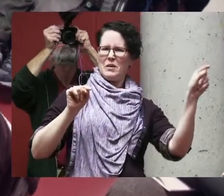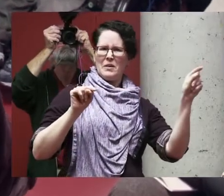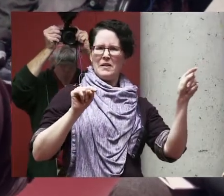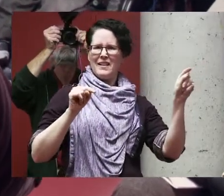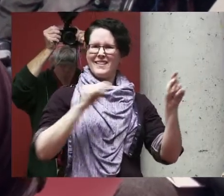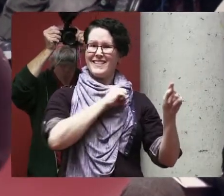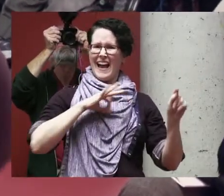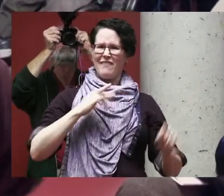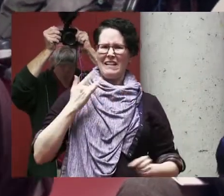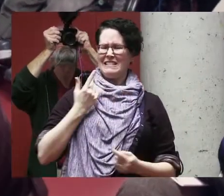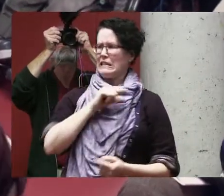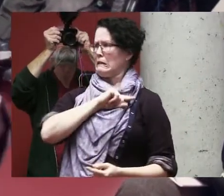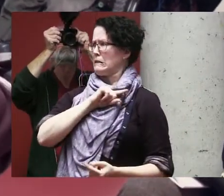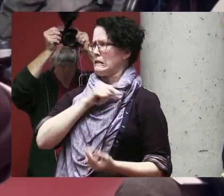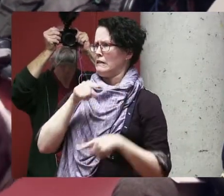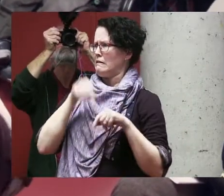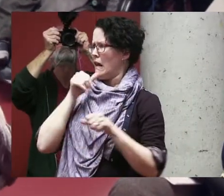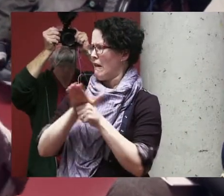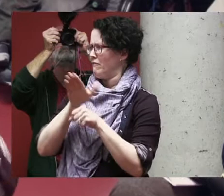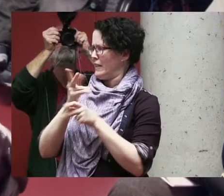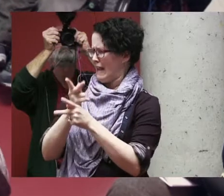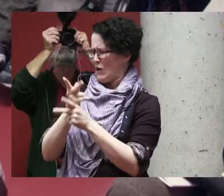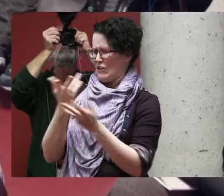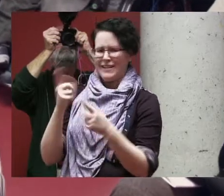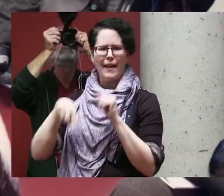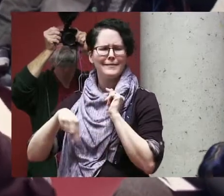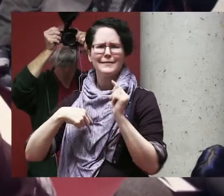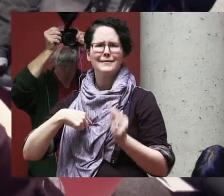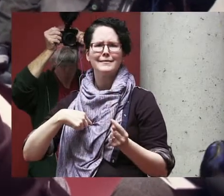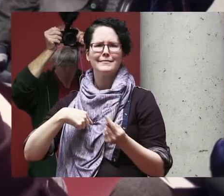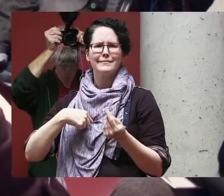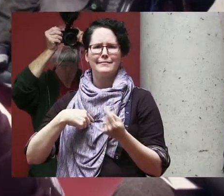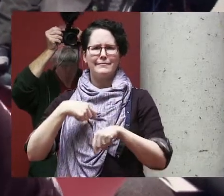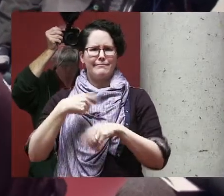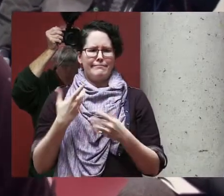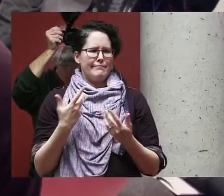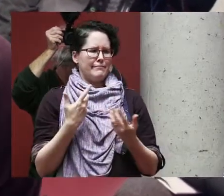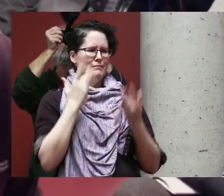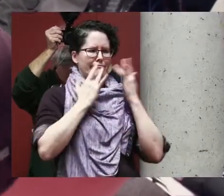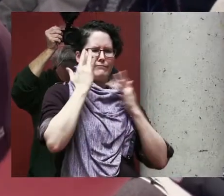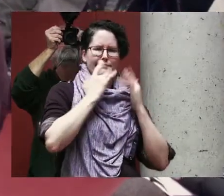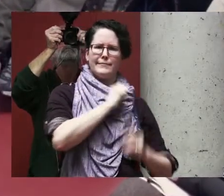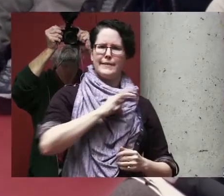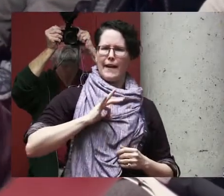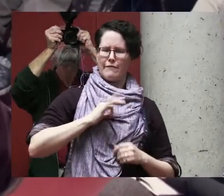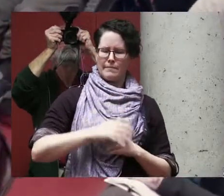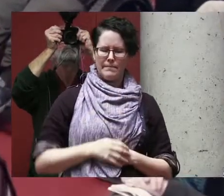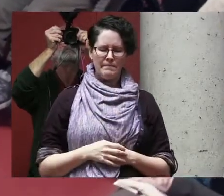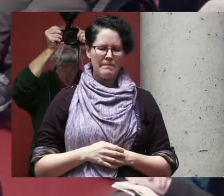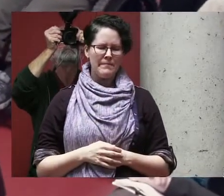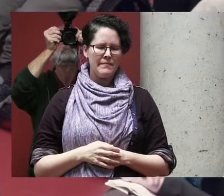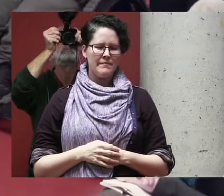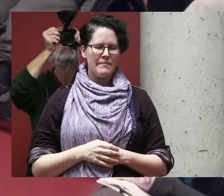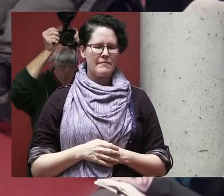provide adequate care. And yet, Premier Stephen MacNeil continues